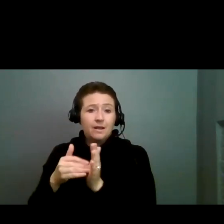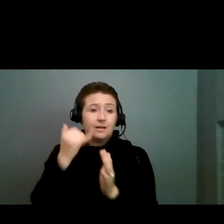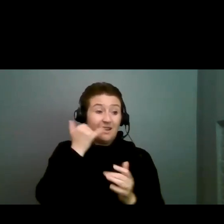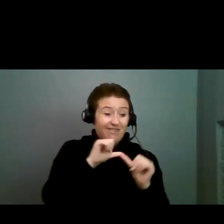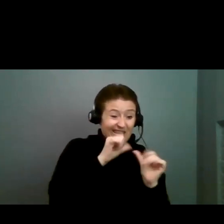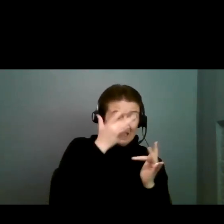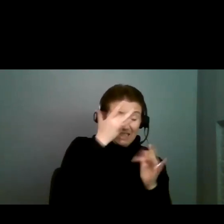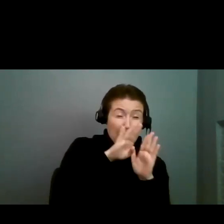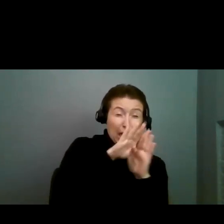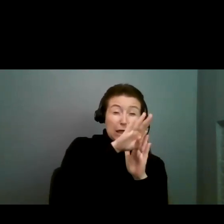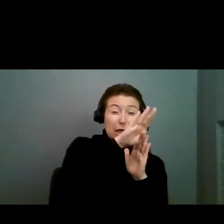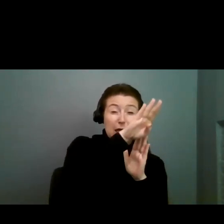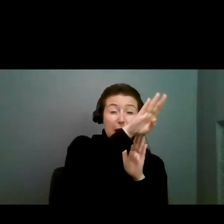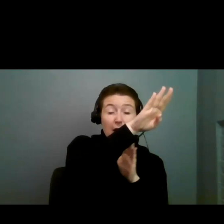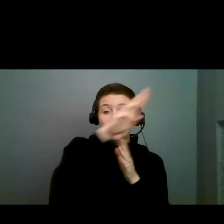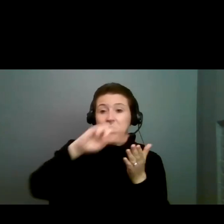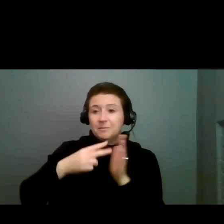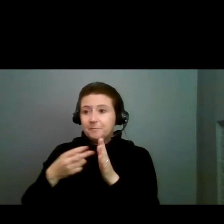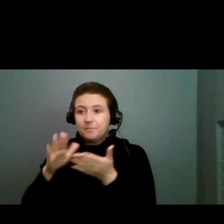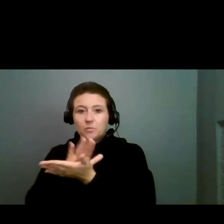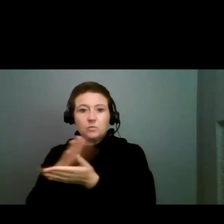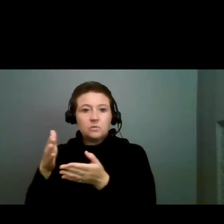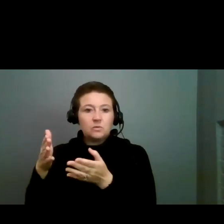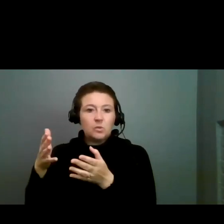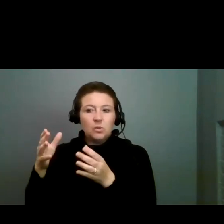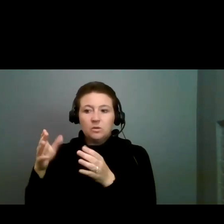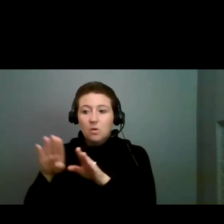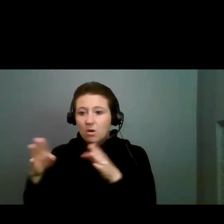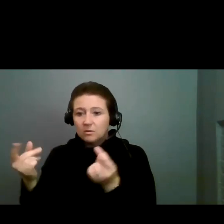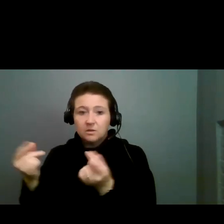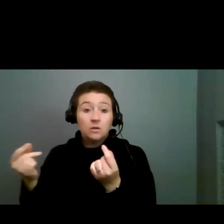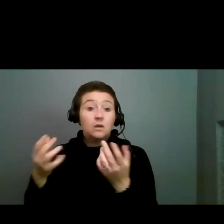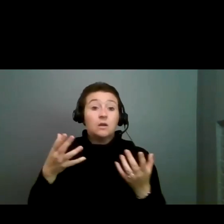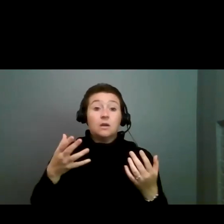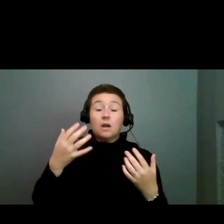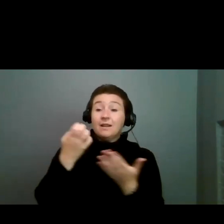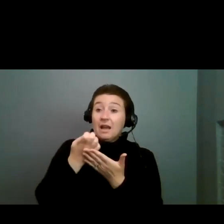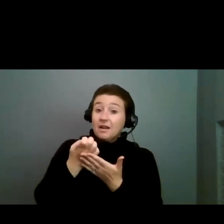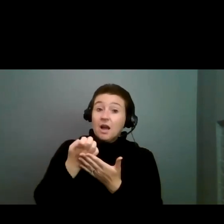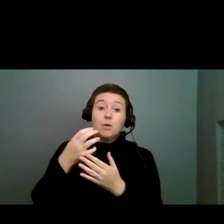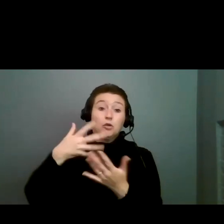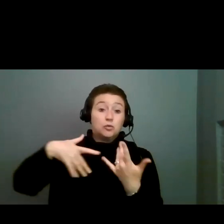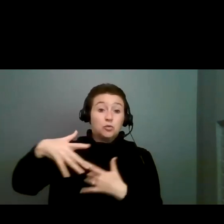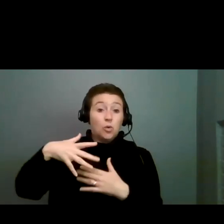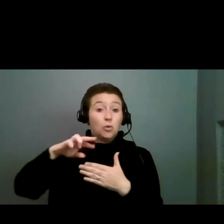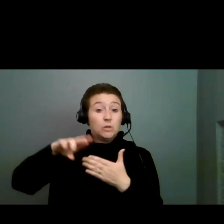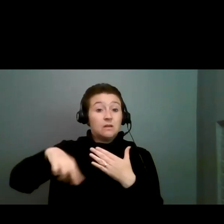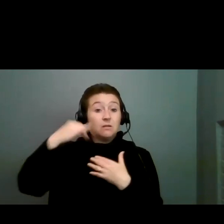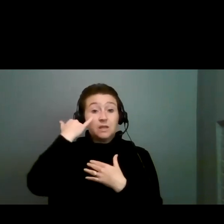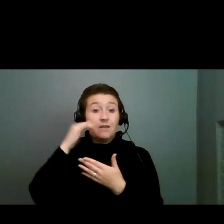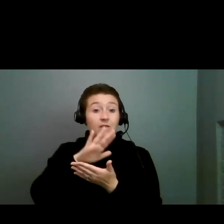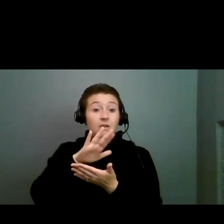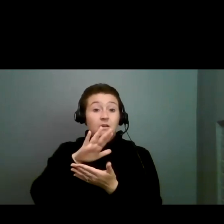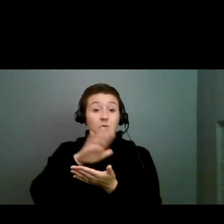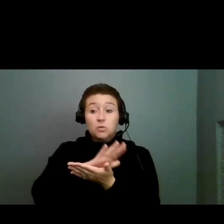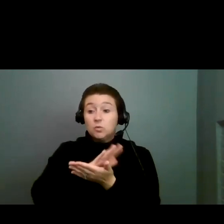And the economic and social consequences of kids not being able to go to school, I think we all recognize,